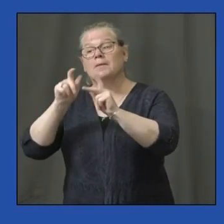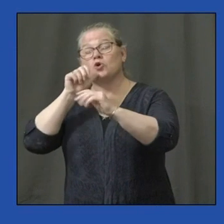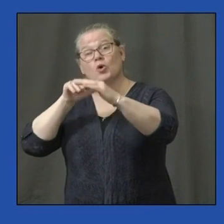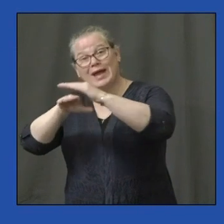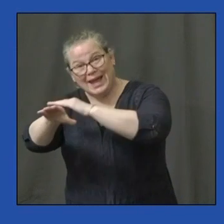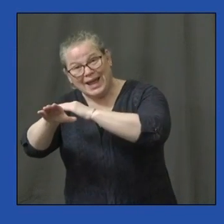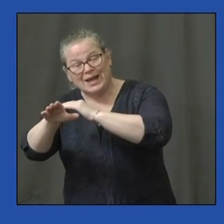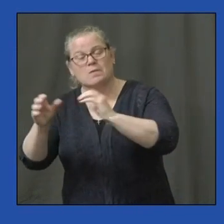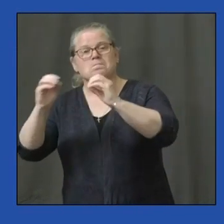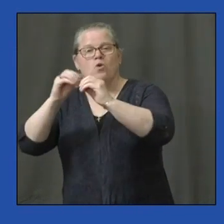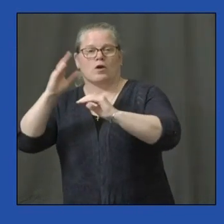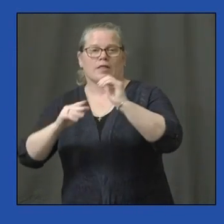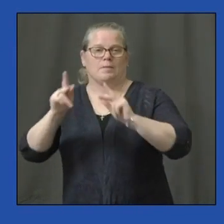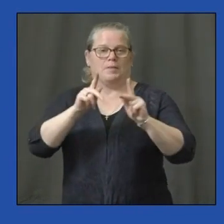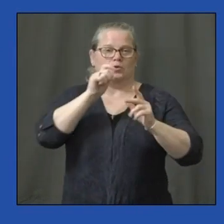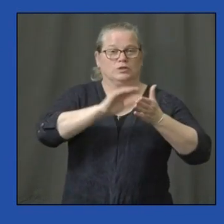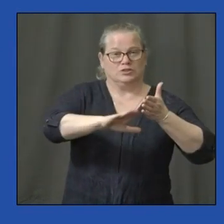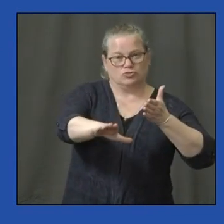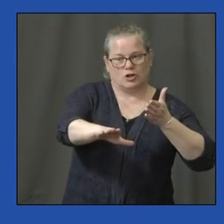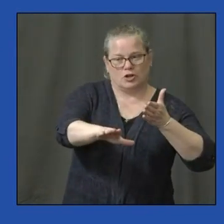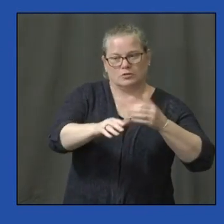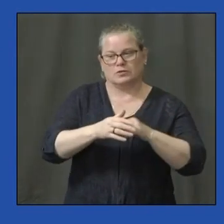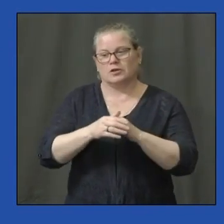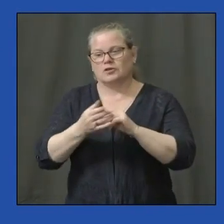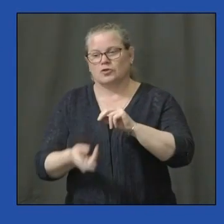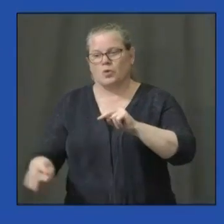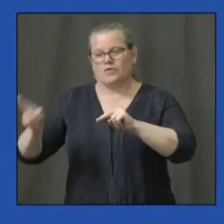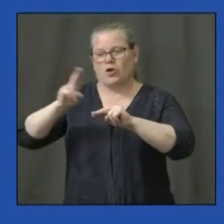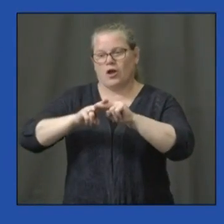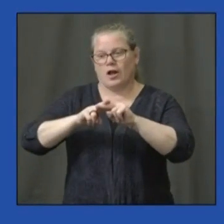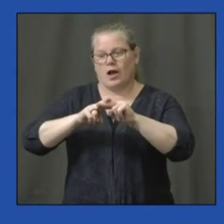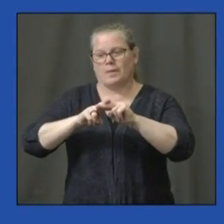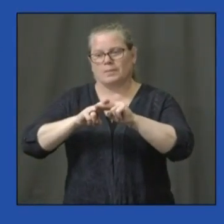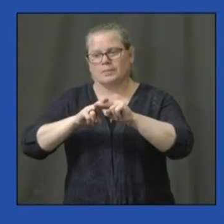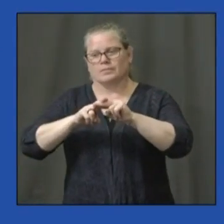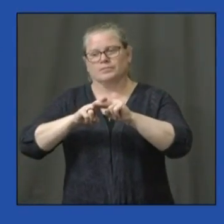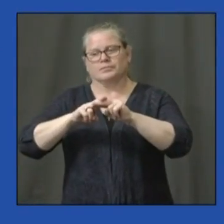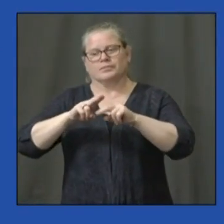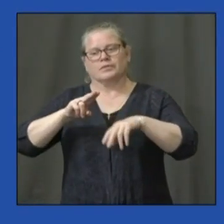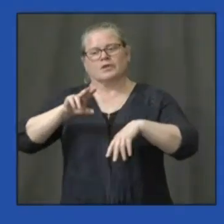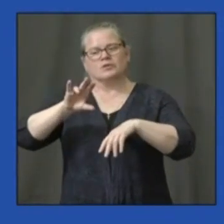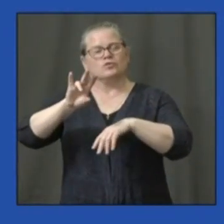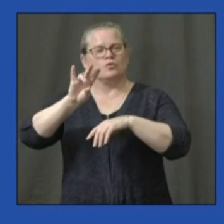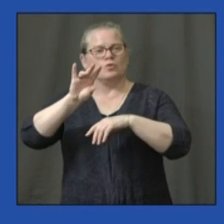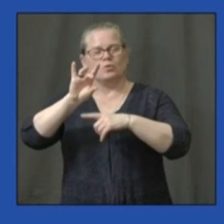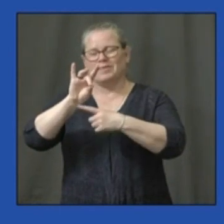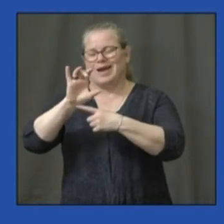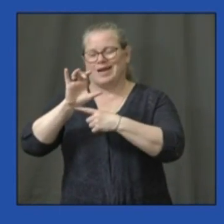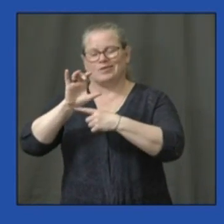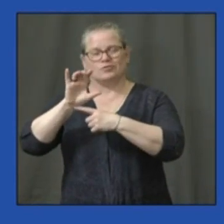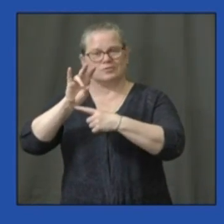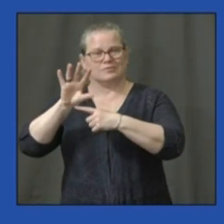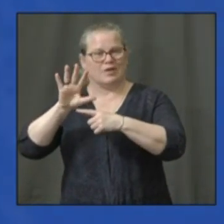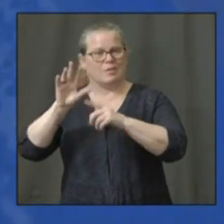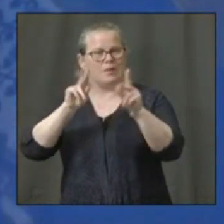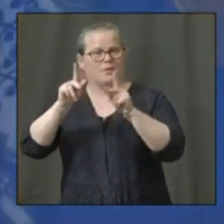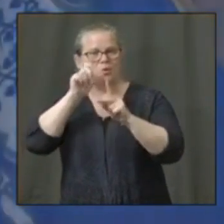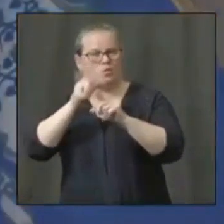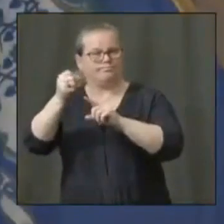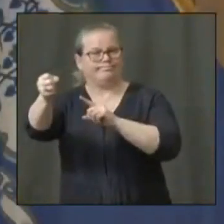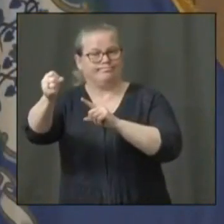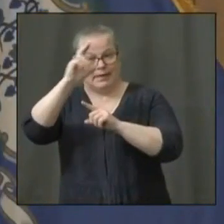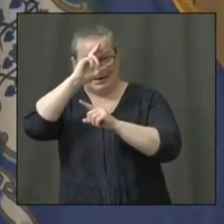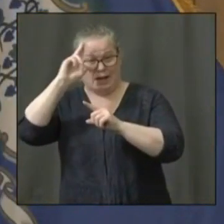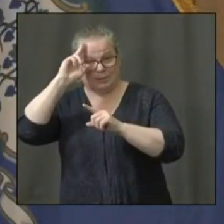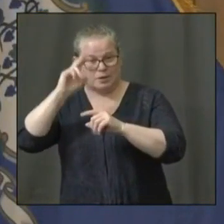a total of 1,308 hospitalizations. Let me tell you what that means.